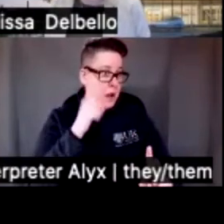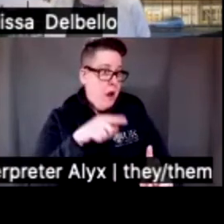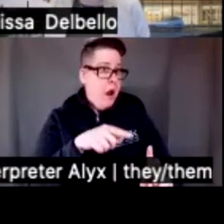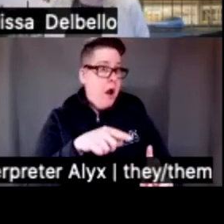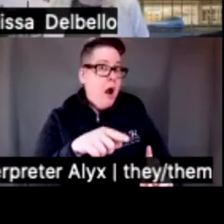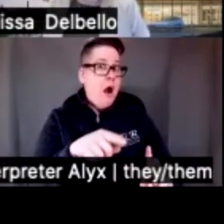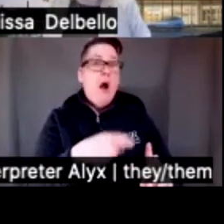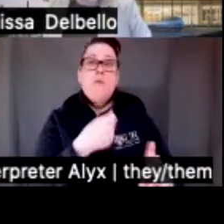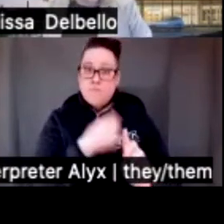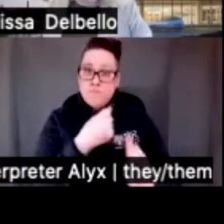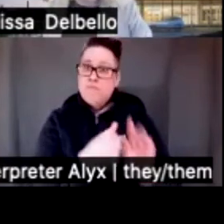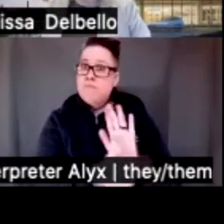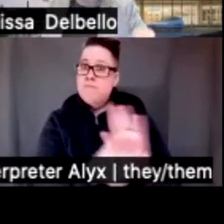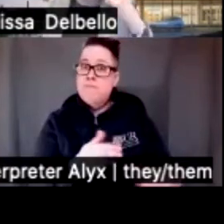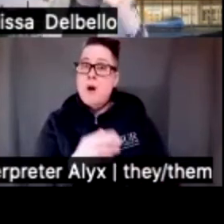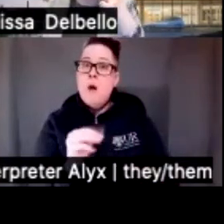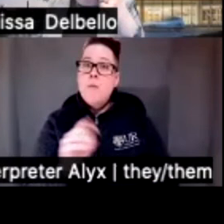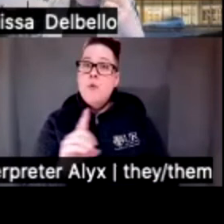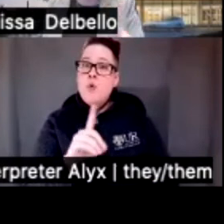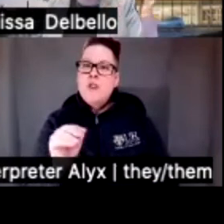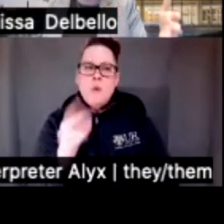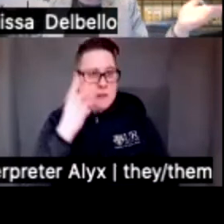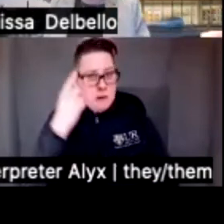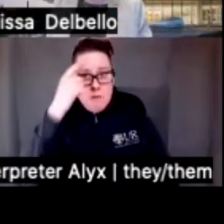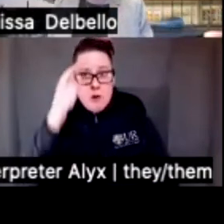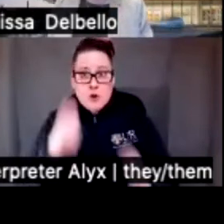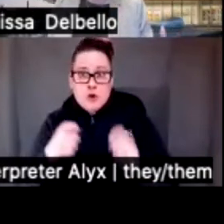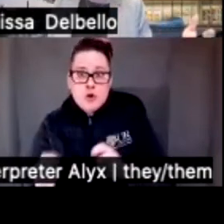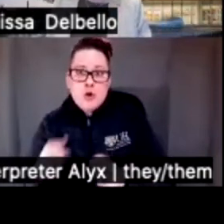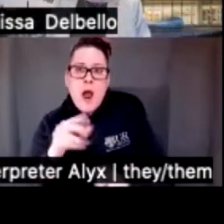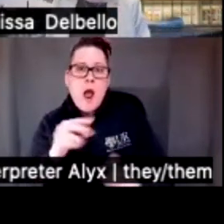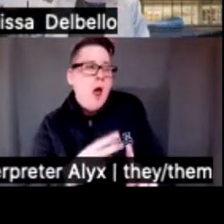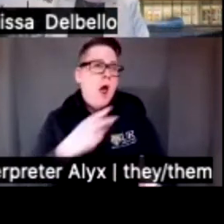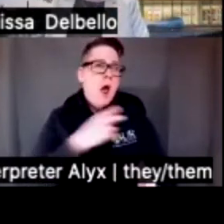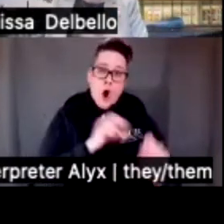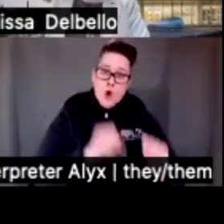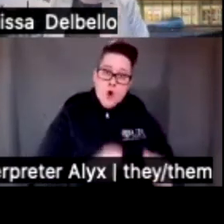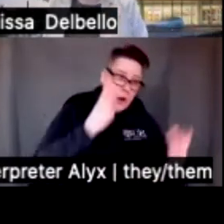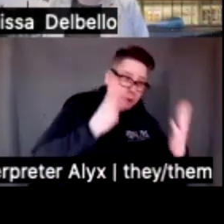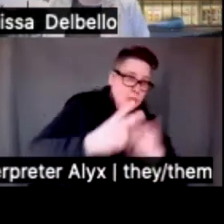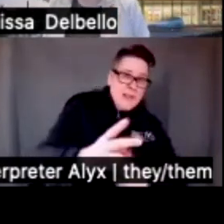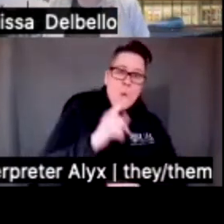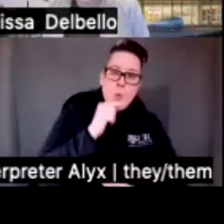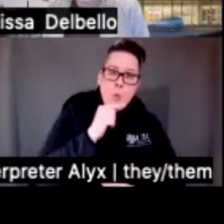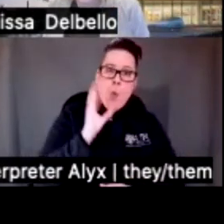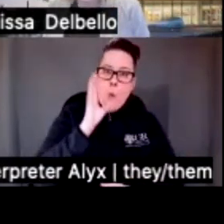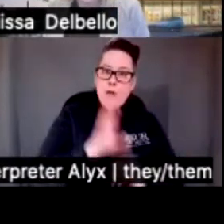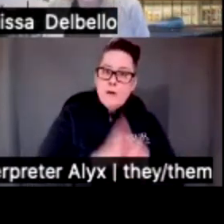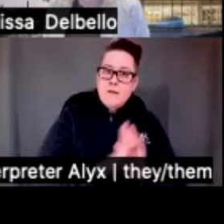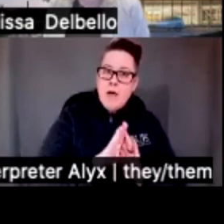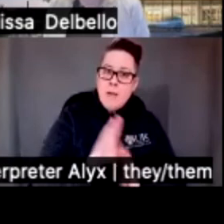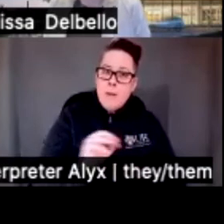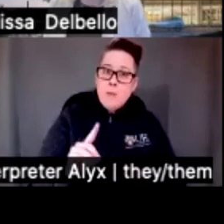mood disorder, what changes occur, and then could we have predicted at baseline who's going to go on to develop a